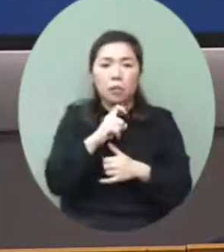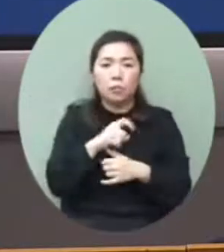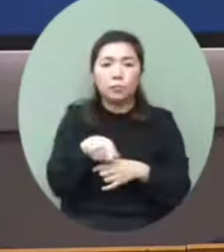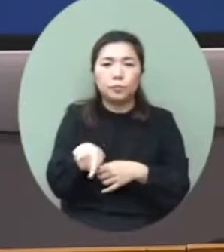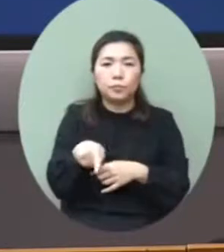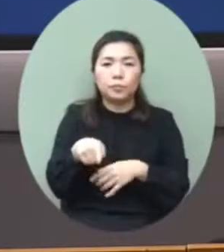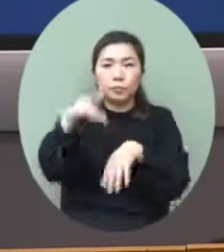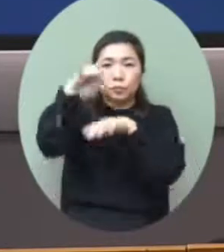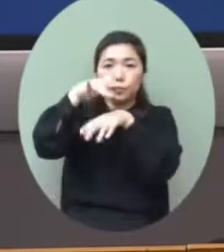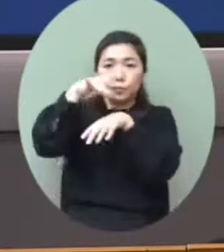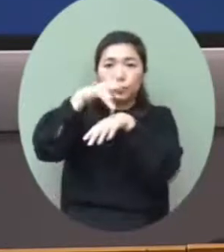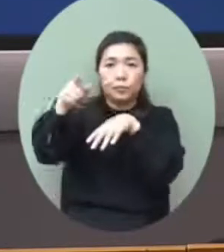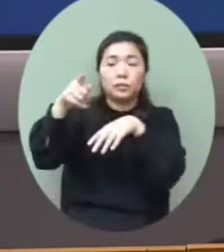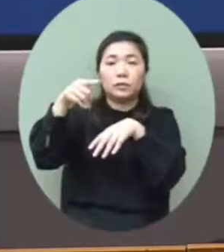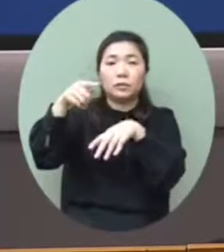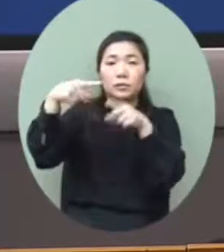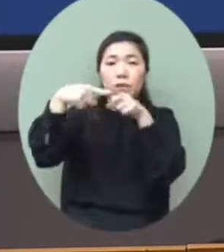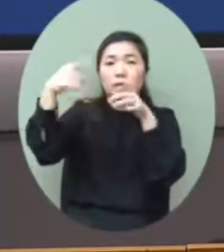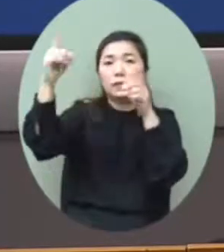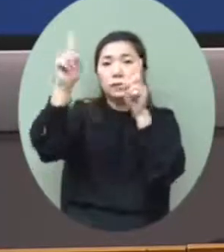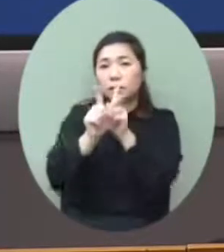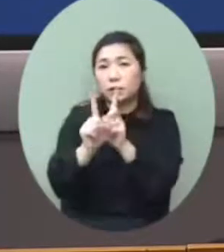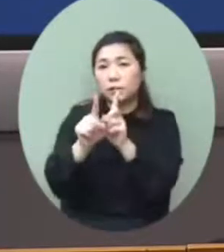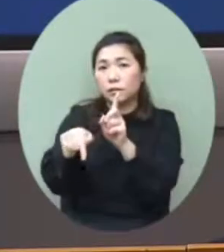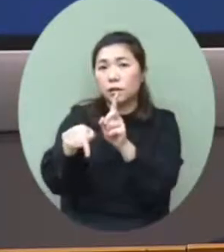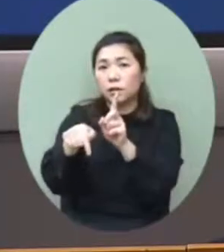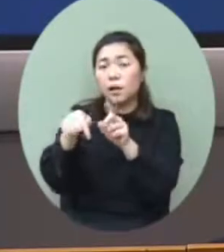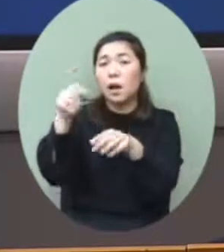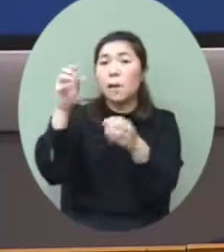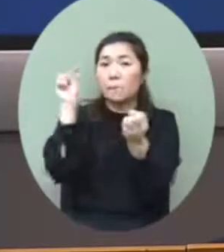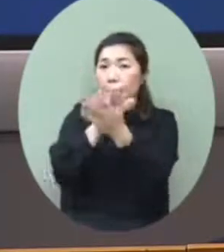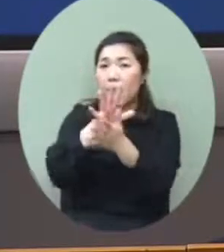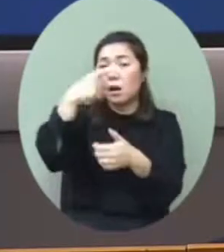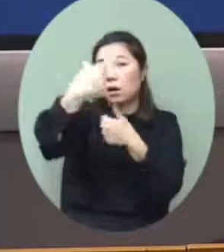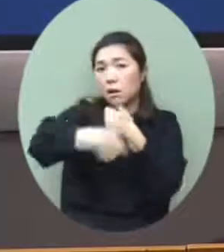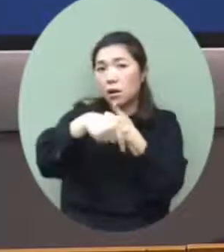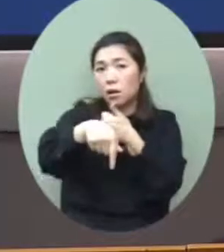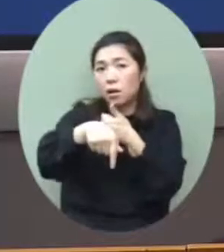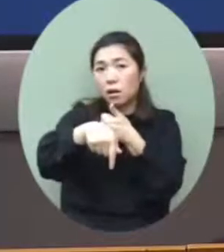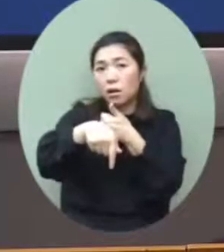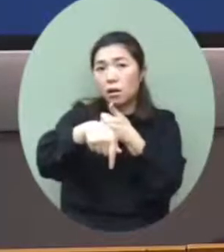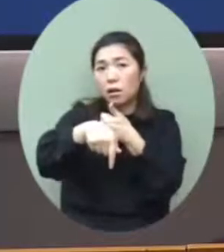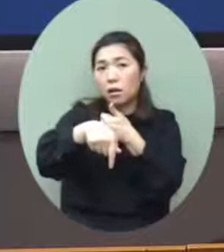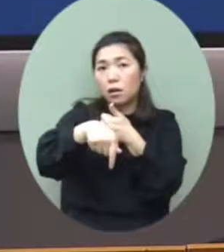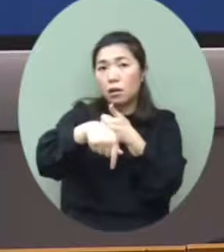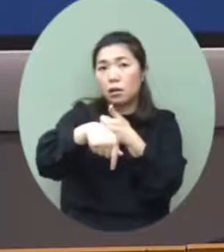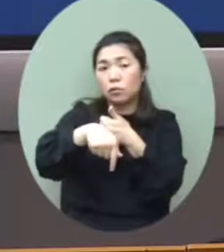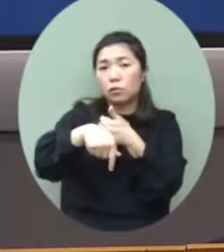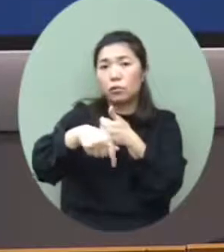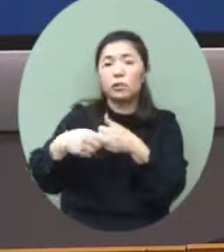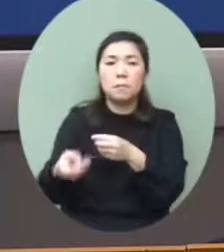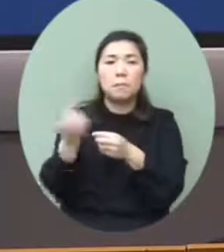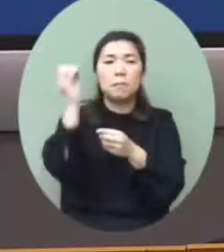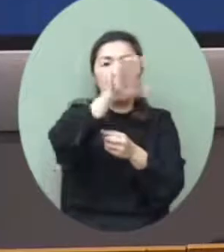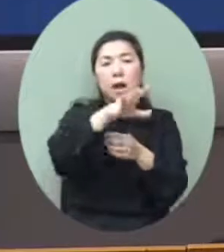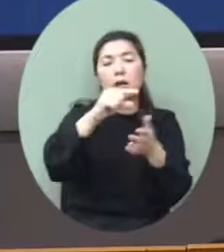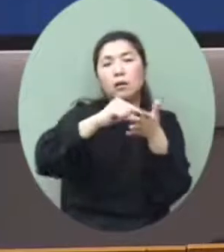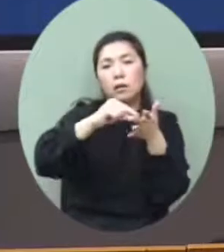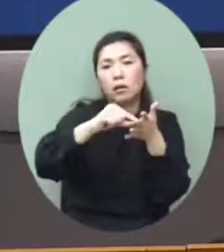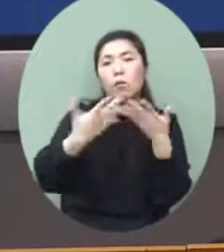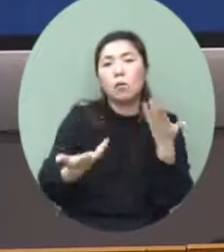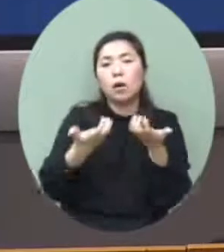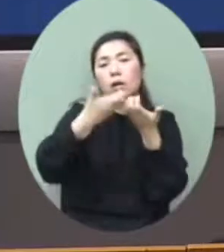in an institution. That is simply unrealistic. So we have to adjust our policies by going for this